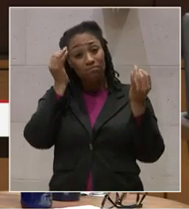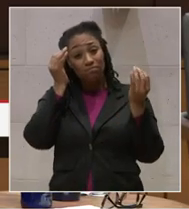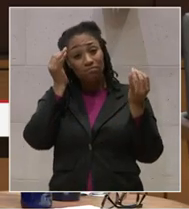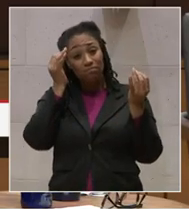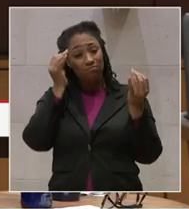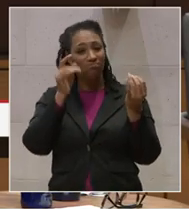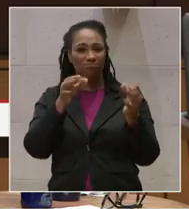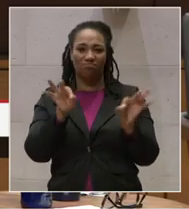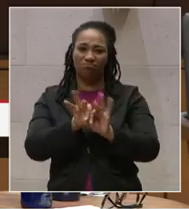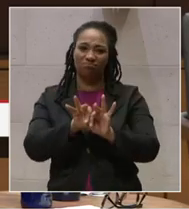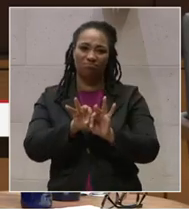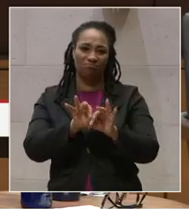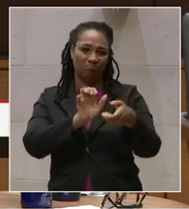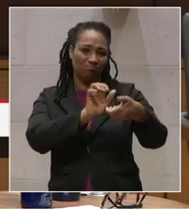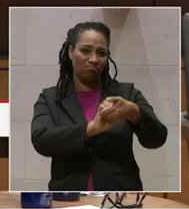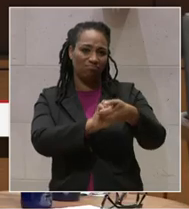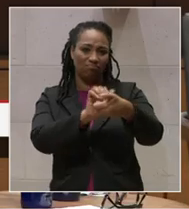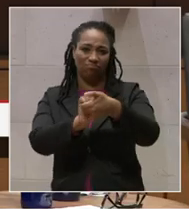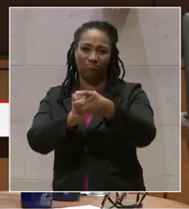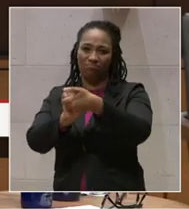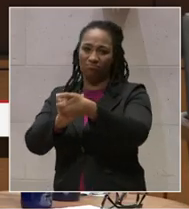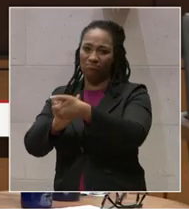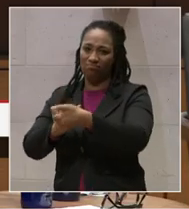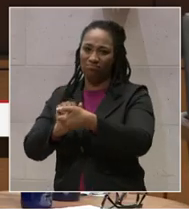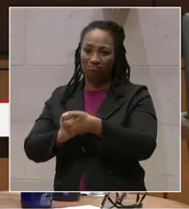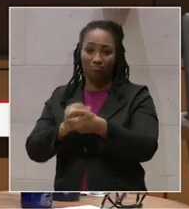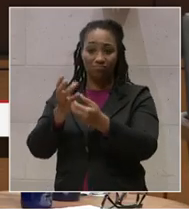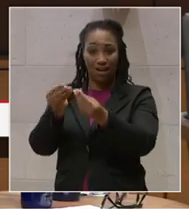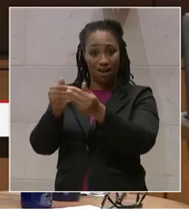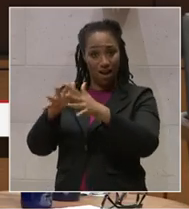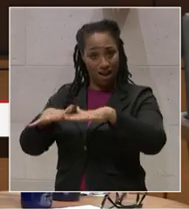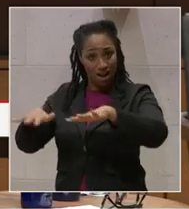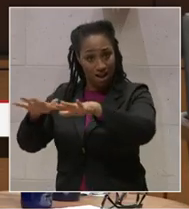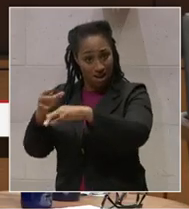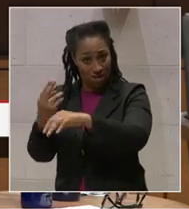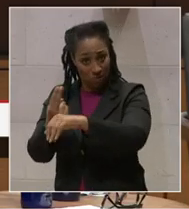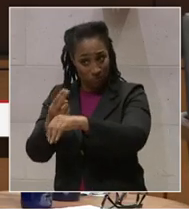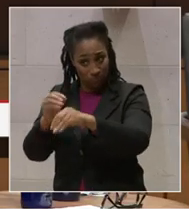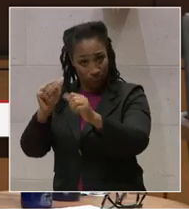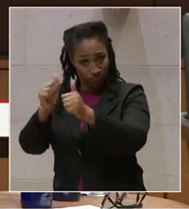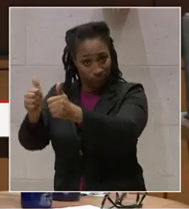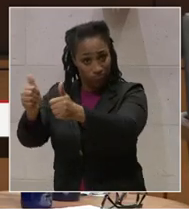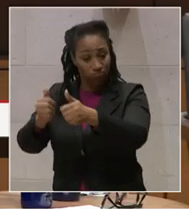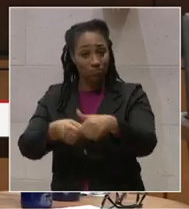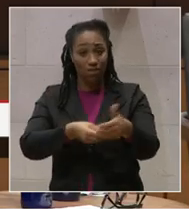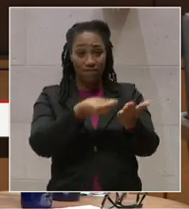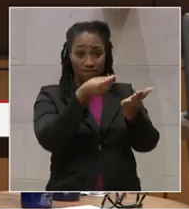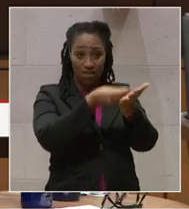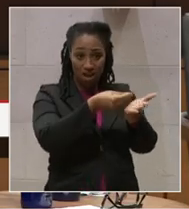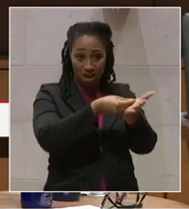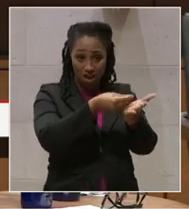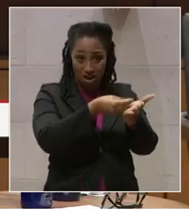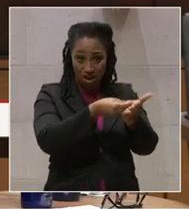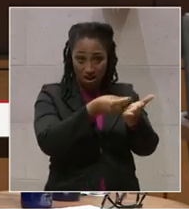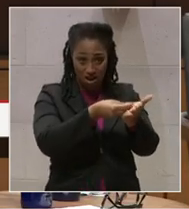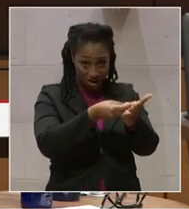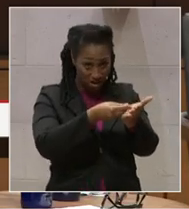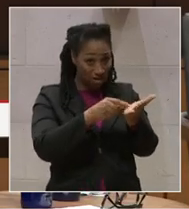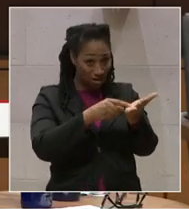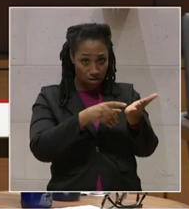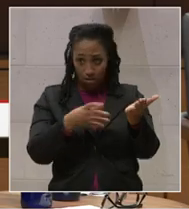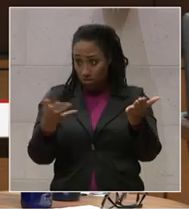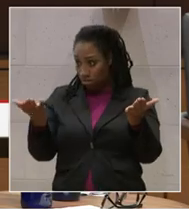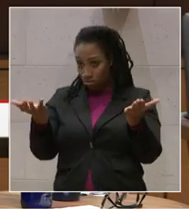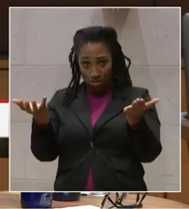tools and incentives, and align them better. That was a big part of what the mayor's order caused us to do as